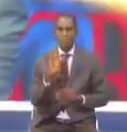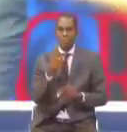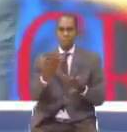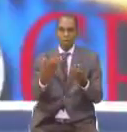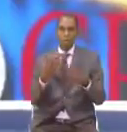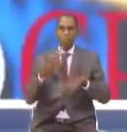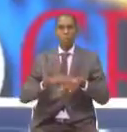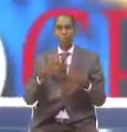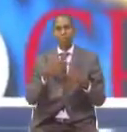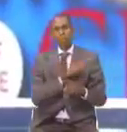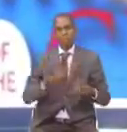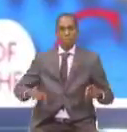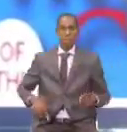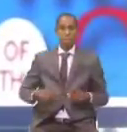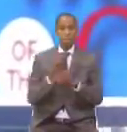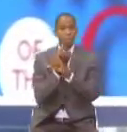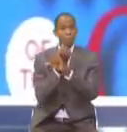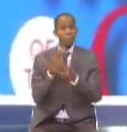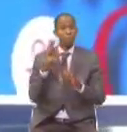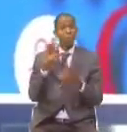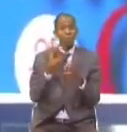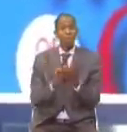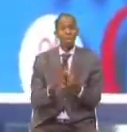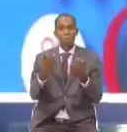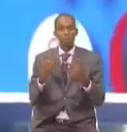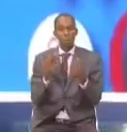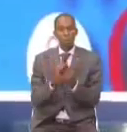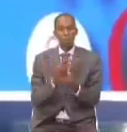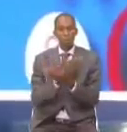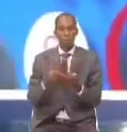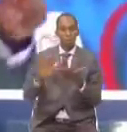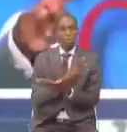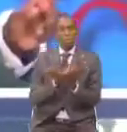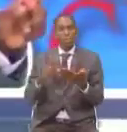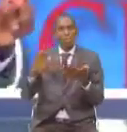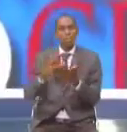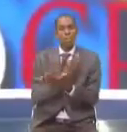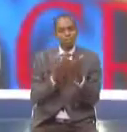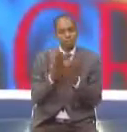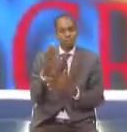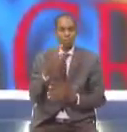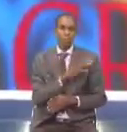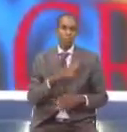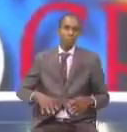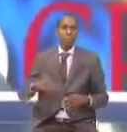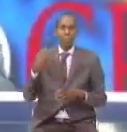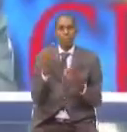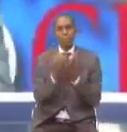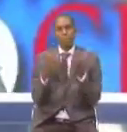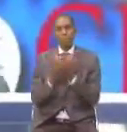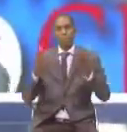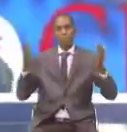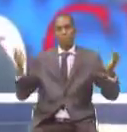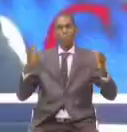Lord. Salvation that comes with holiness and righteousness through Christ, the crucified